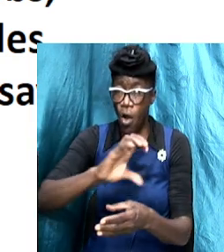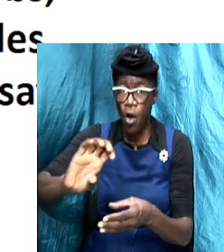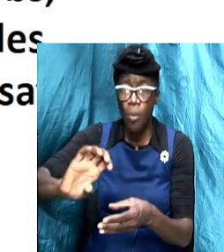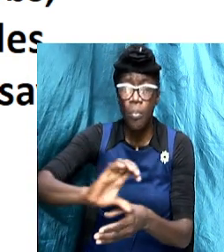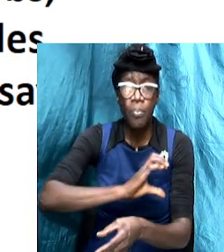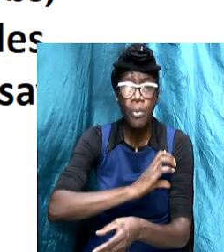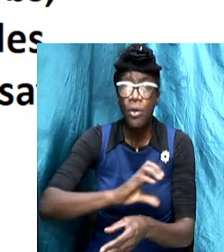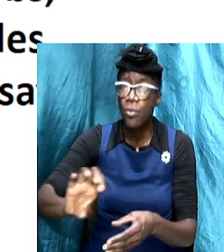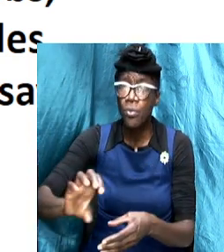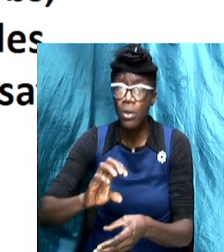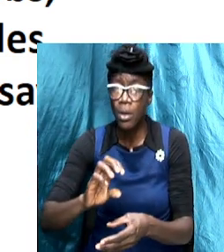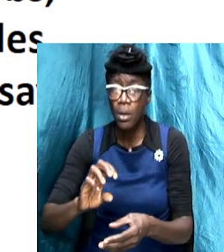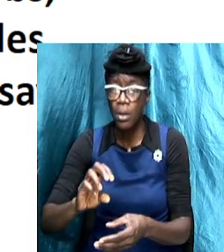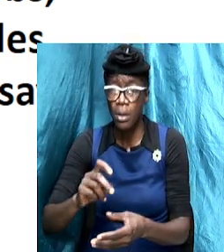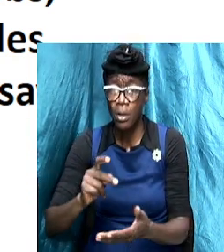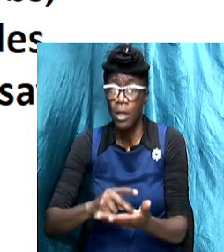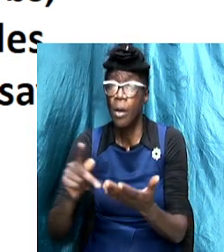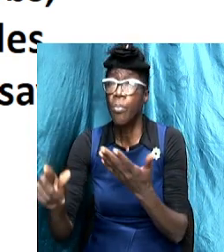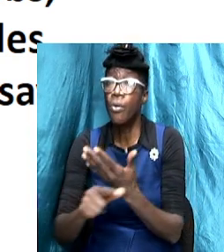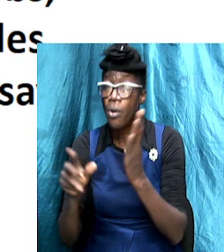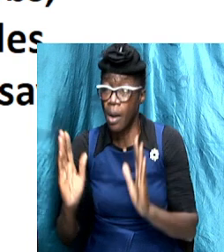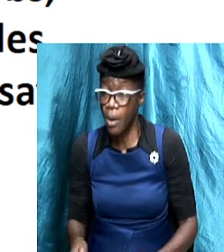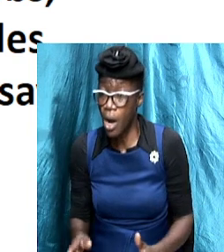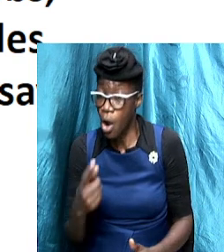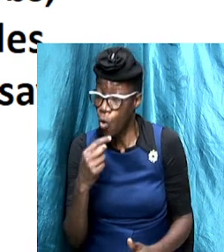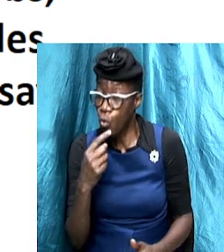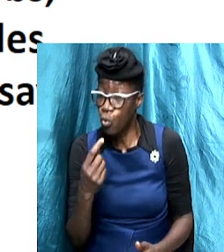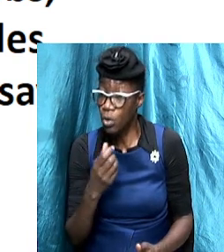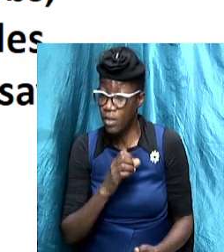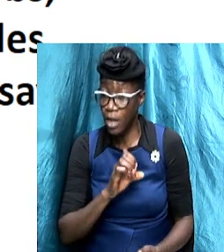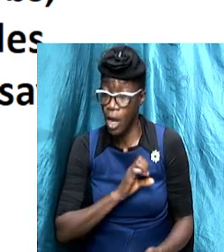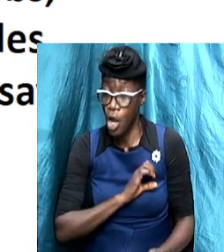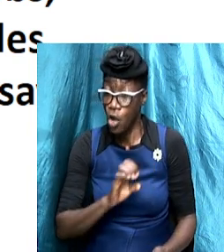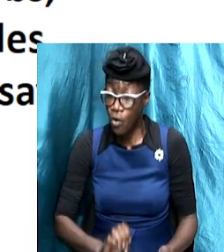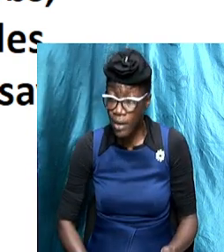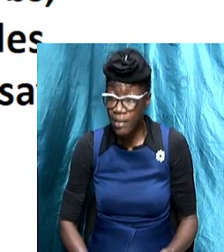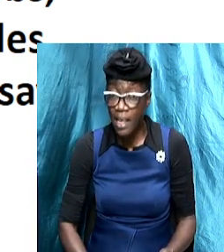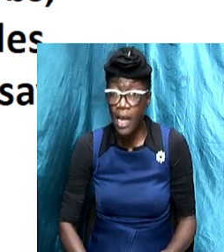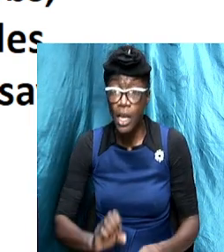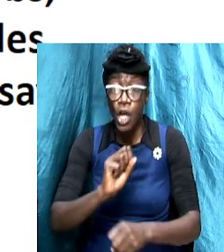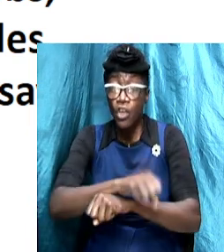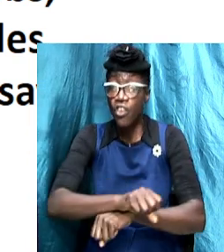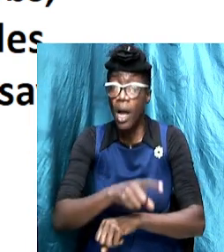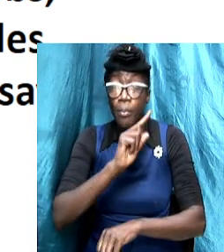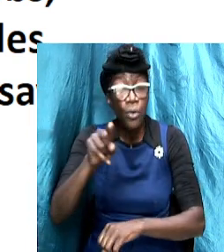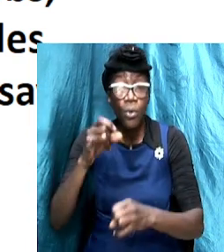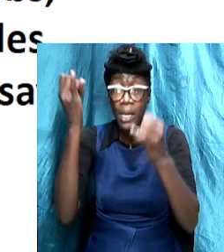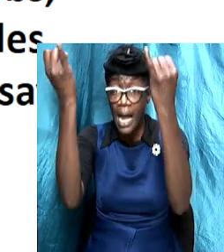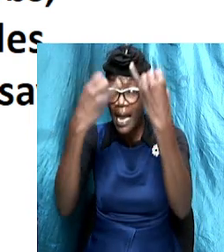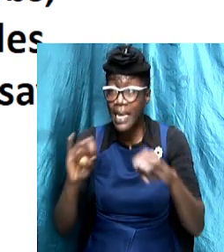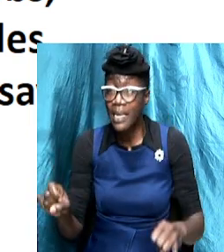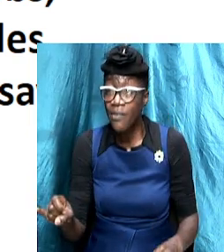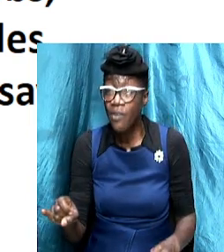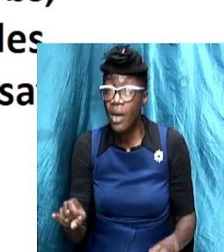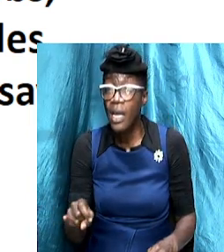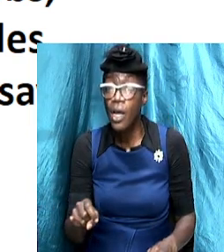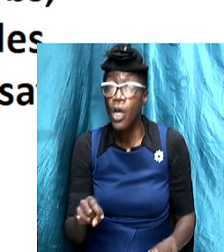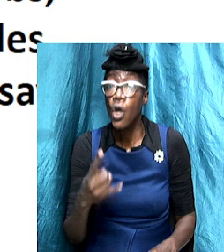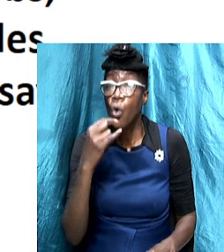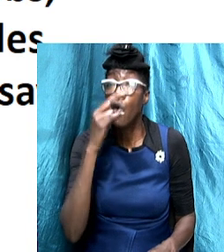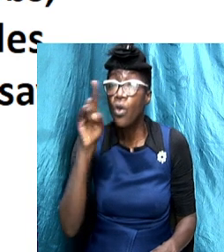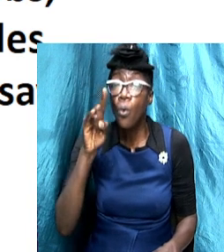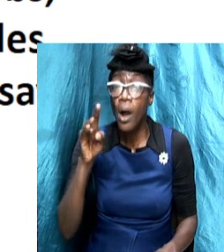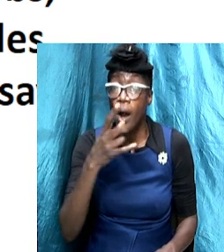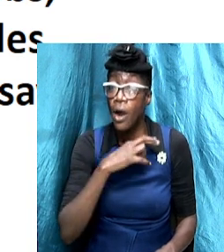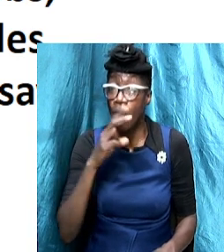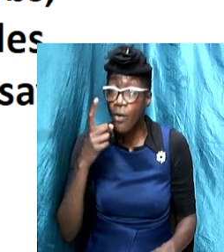a Christian. No. Your job does not identify who you are. You are a Christian who happens to do programming. You